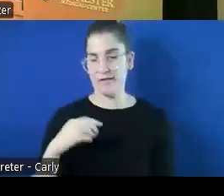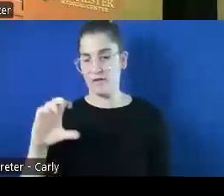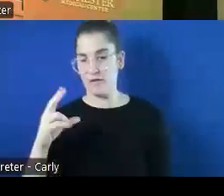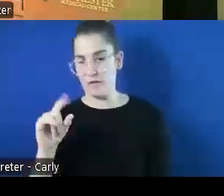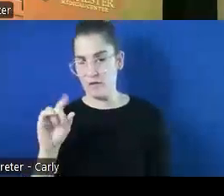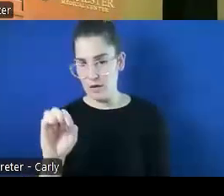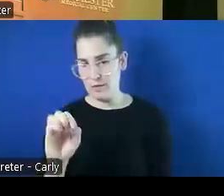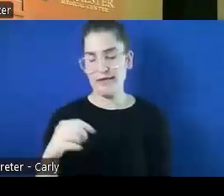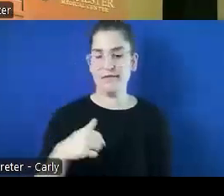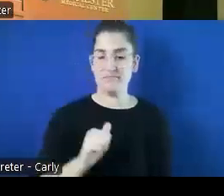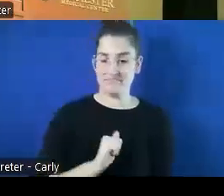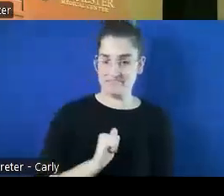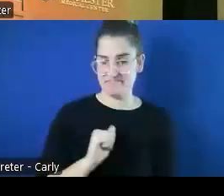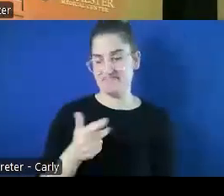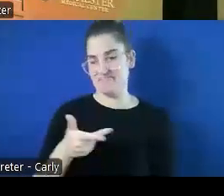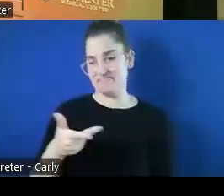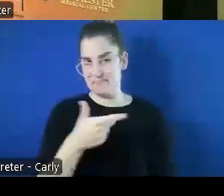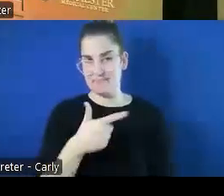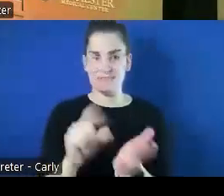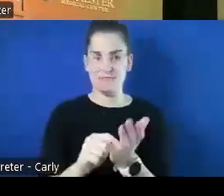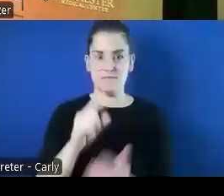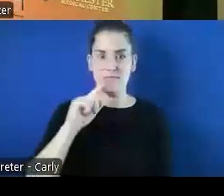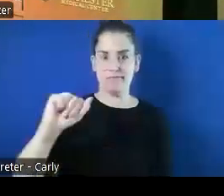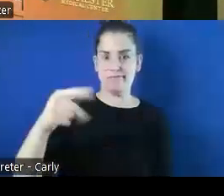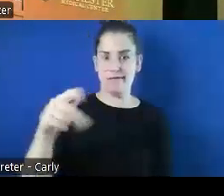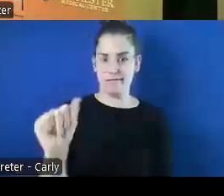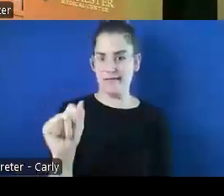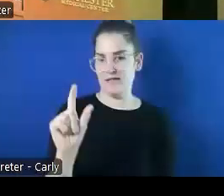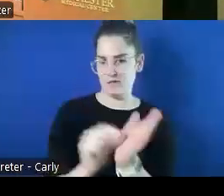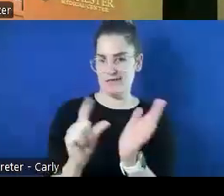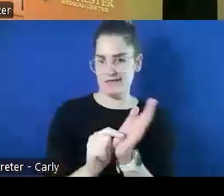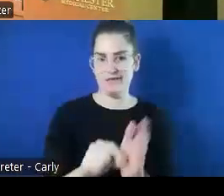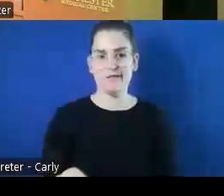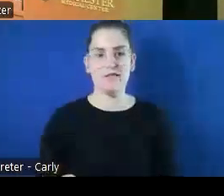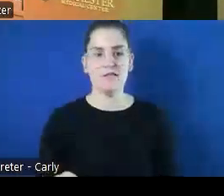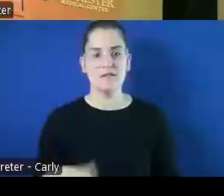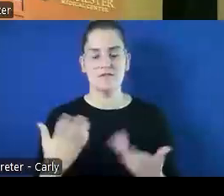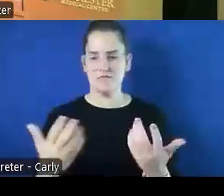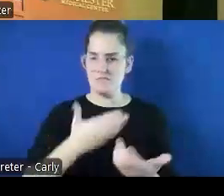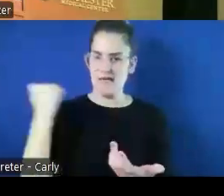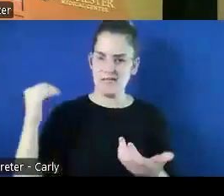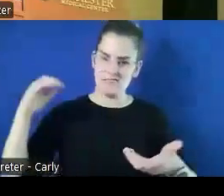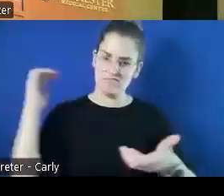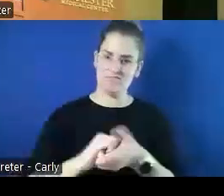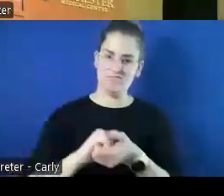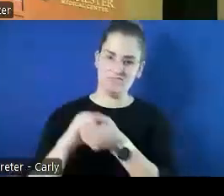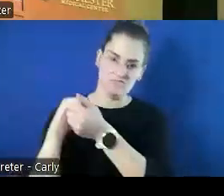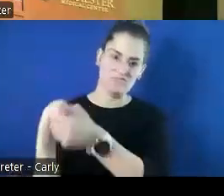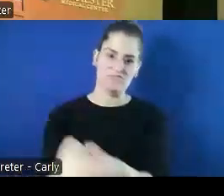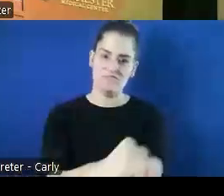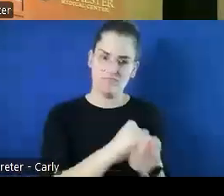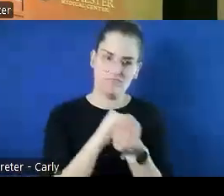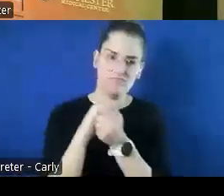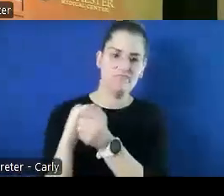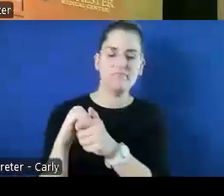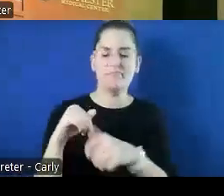published a series of articles for the APA newsletter highlighting the need for greater collaboration with those